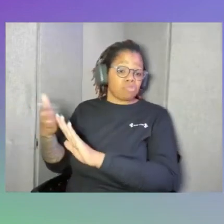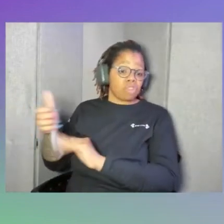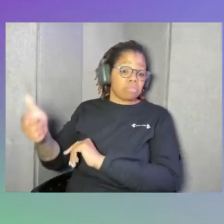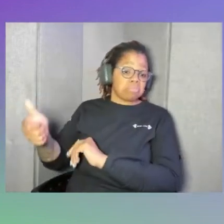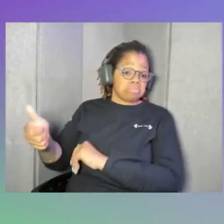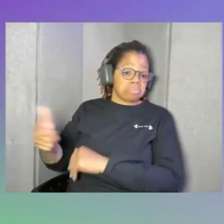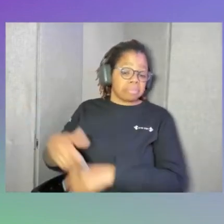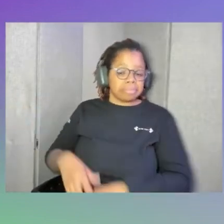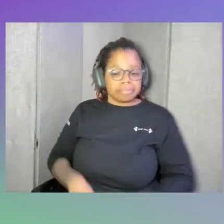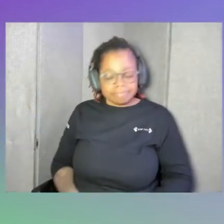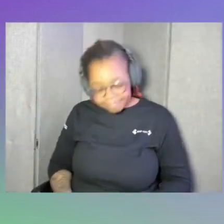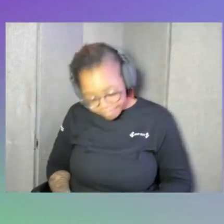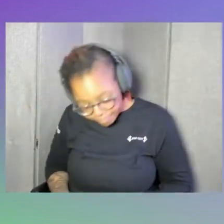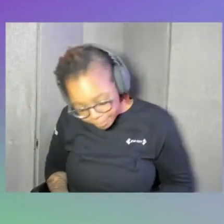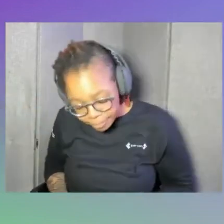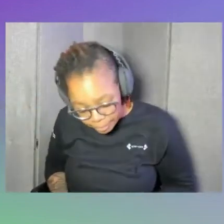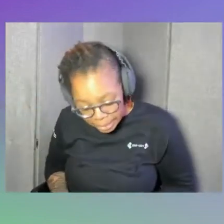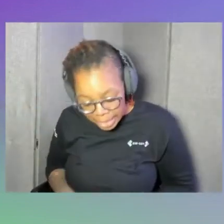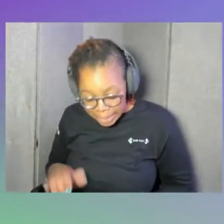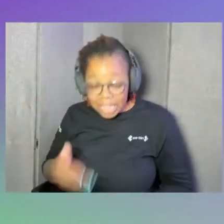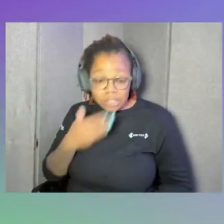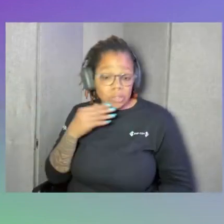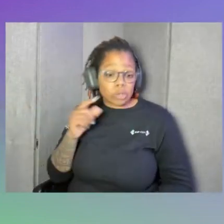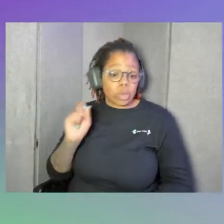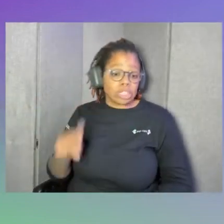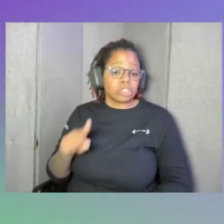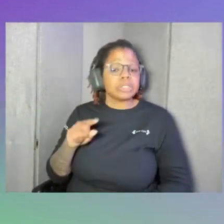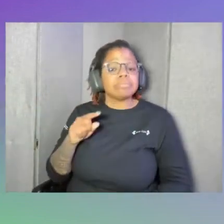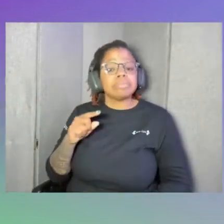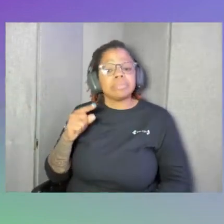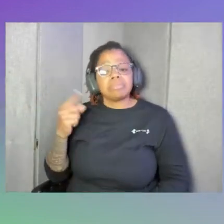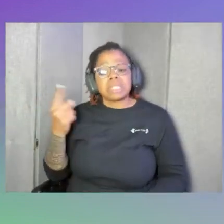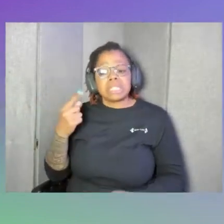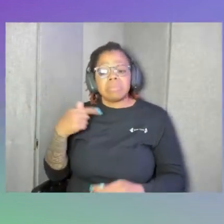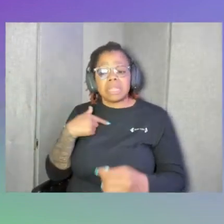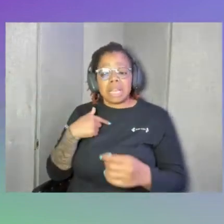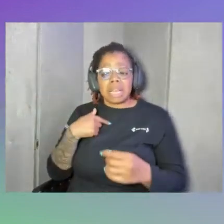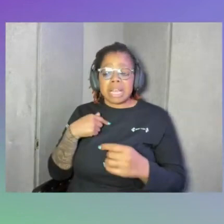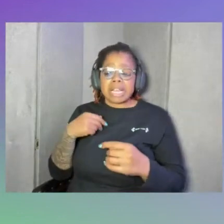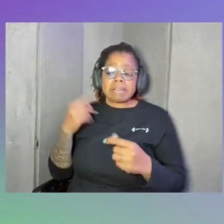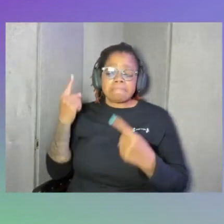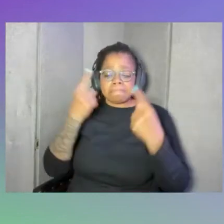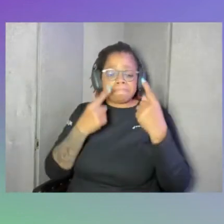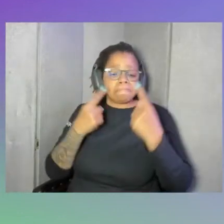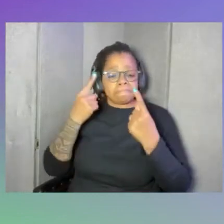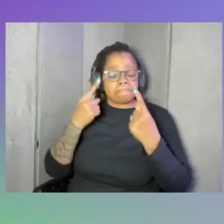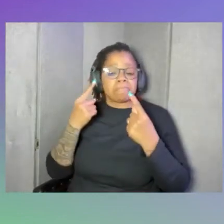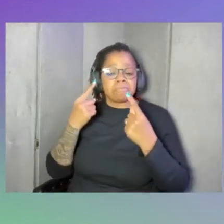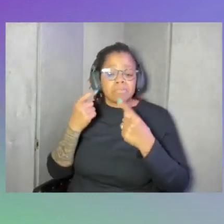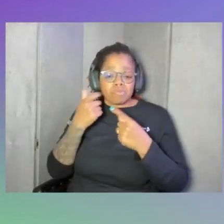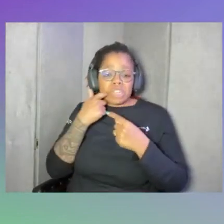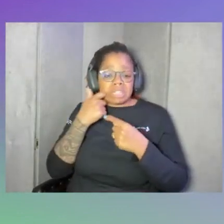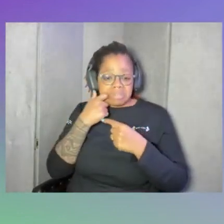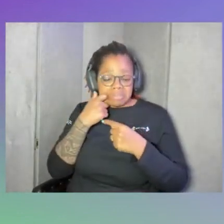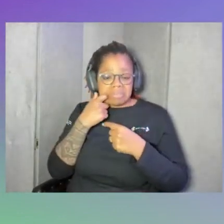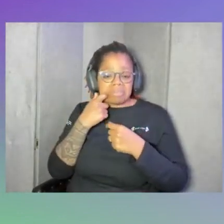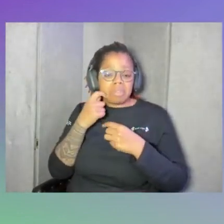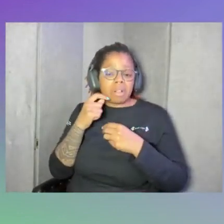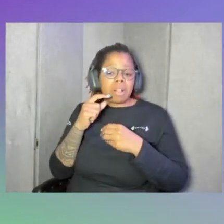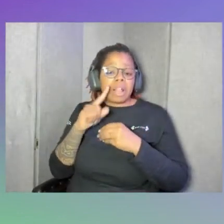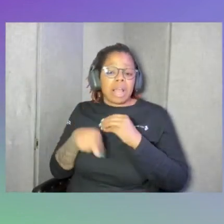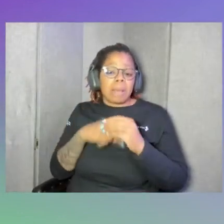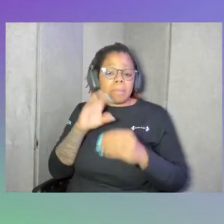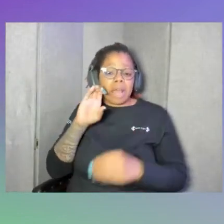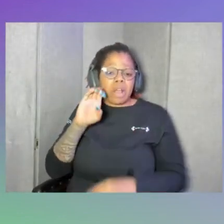So that's a really good question, and something that I have been focusing on recently about